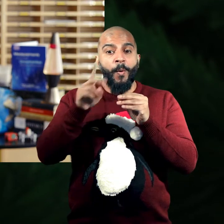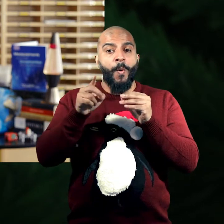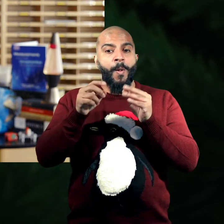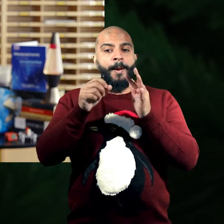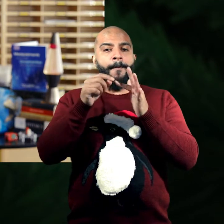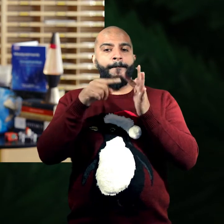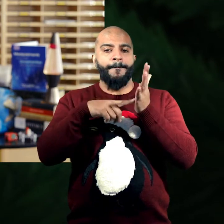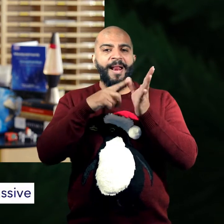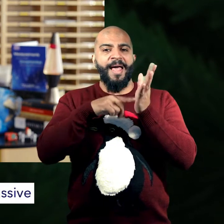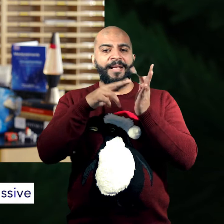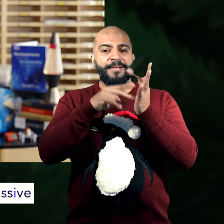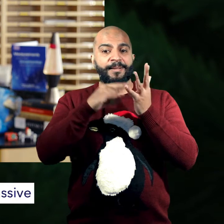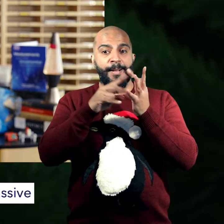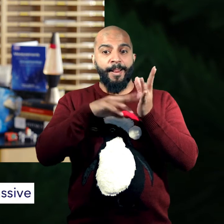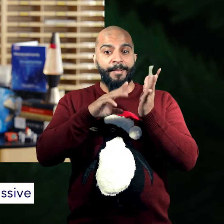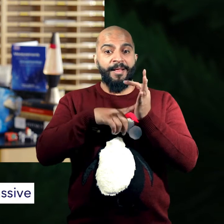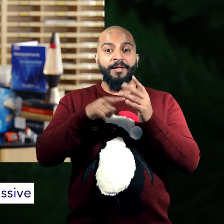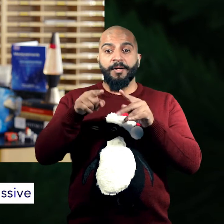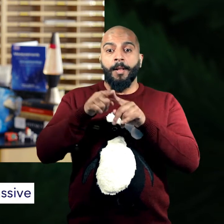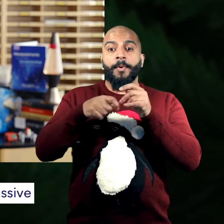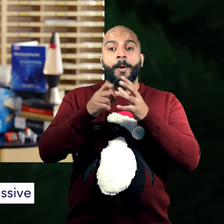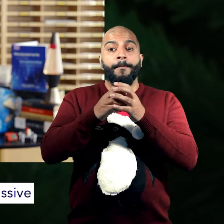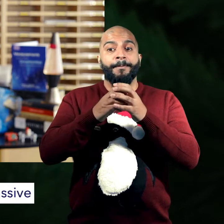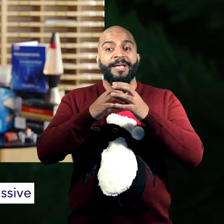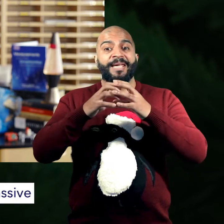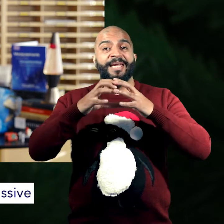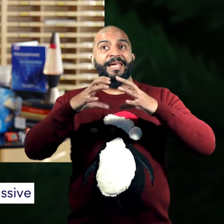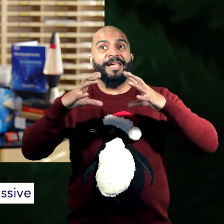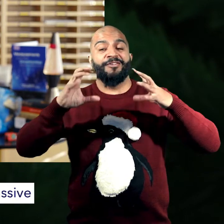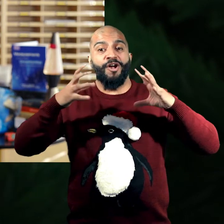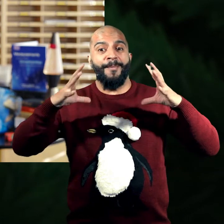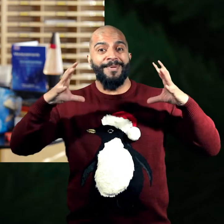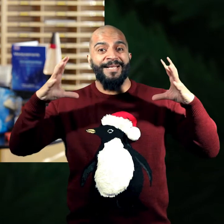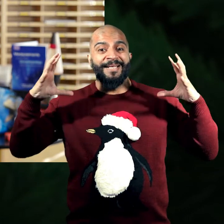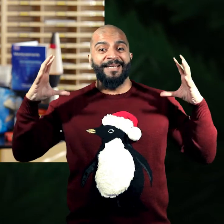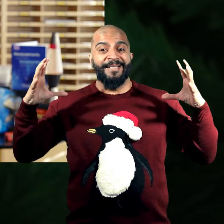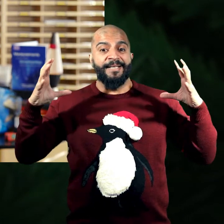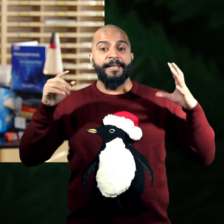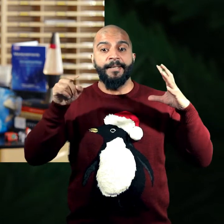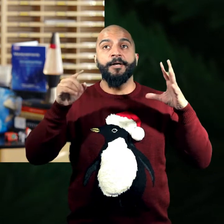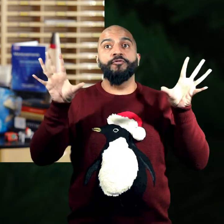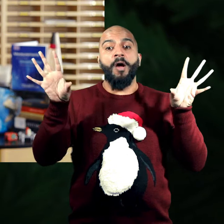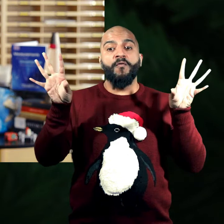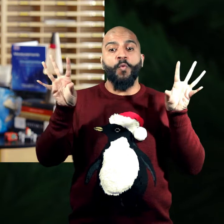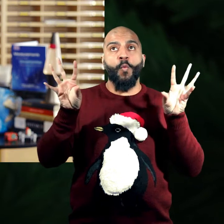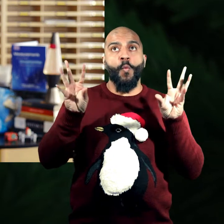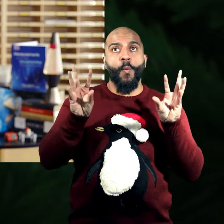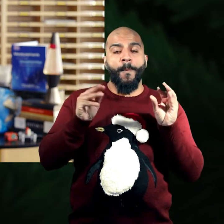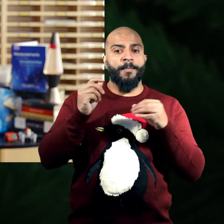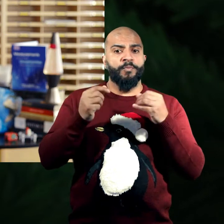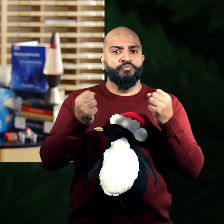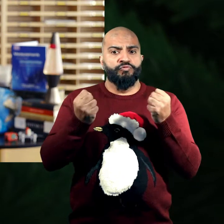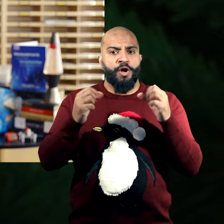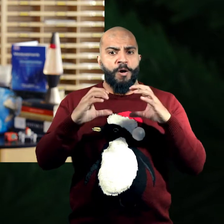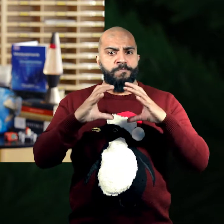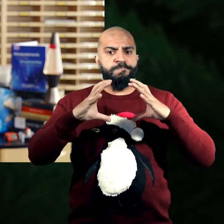a planetesimal. Now, at this stage, this big rock is sufficiently massive that gravity is really quite strong,